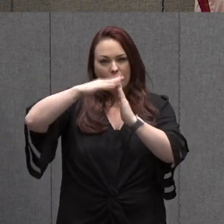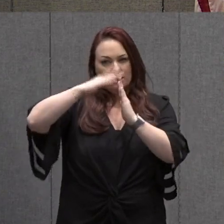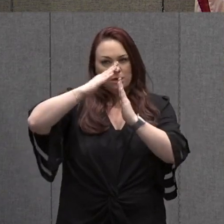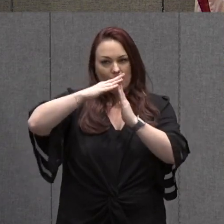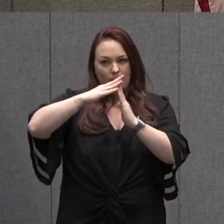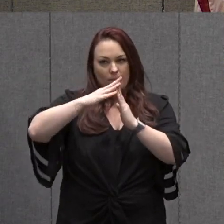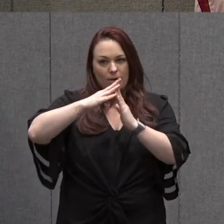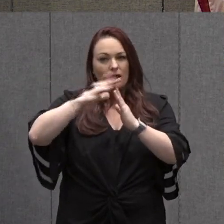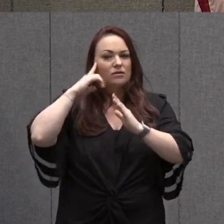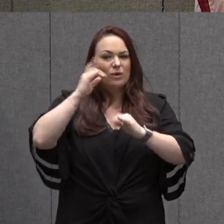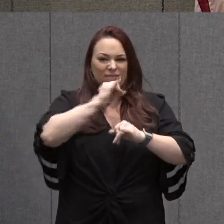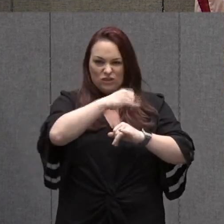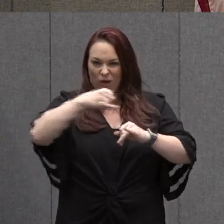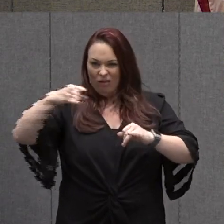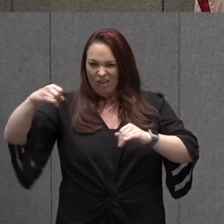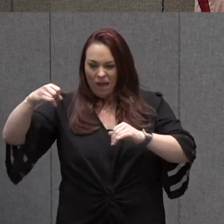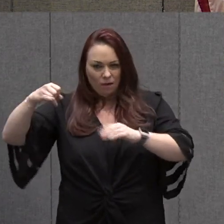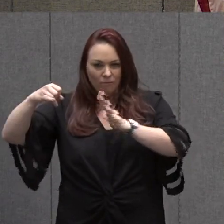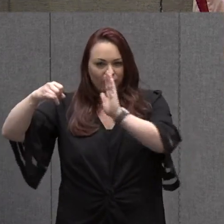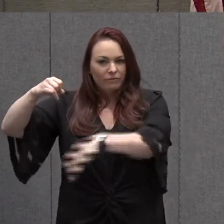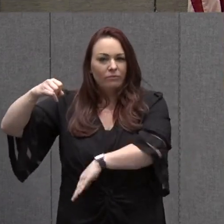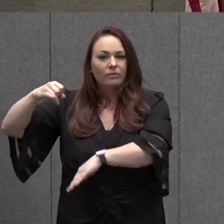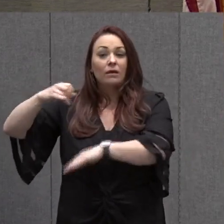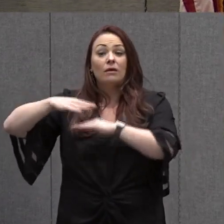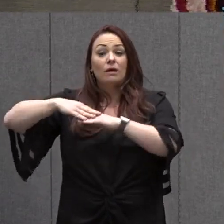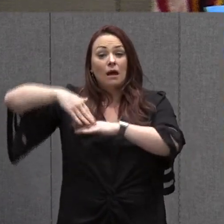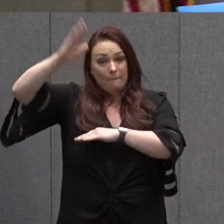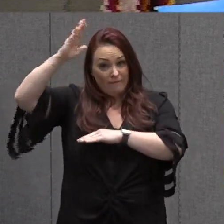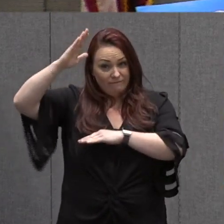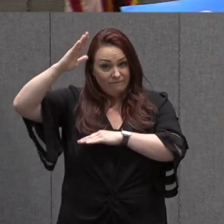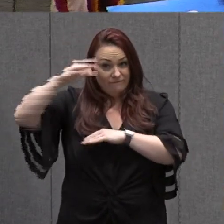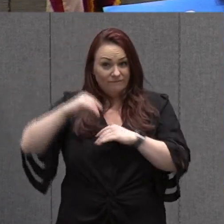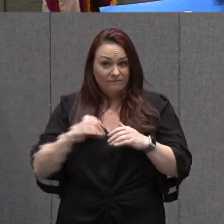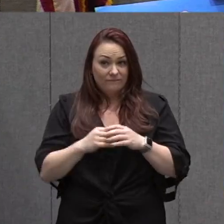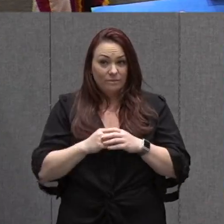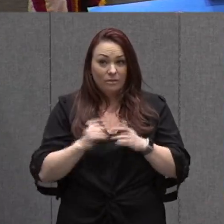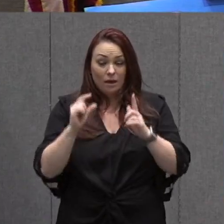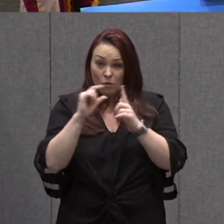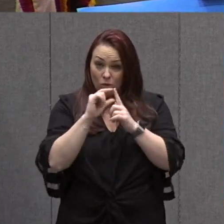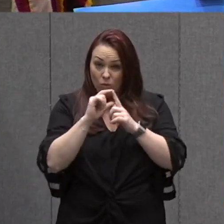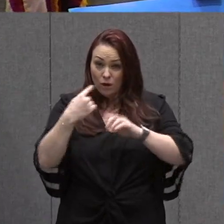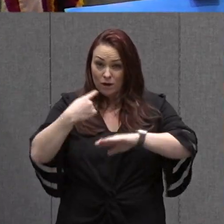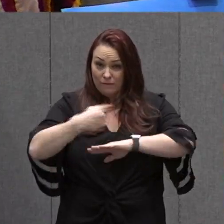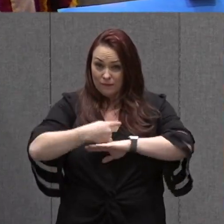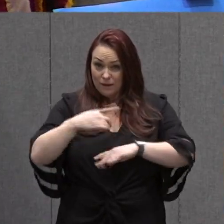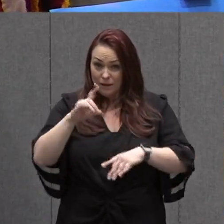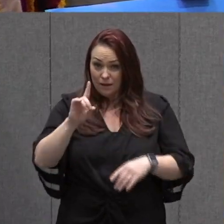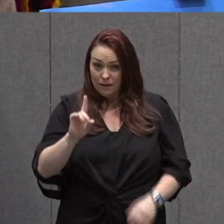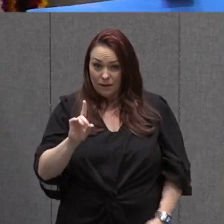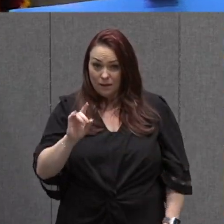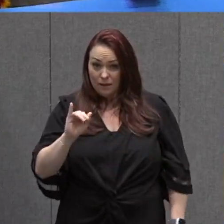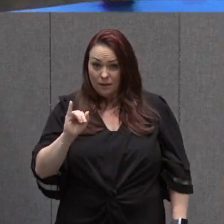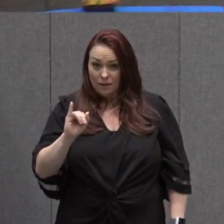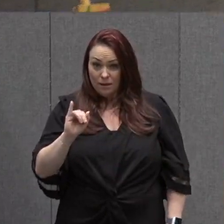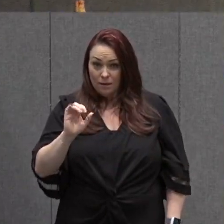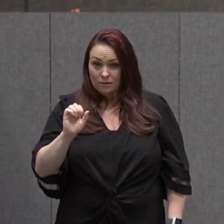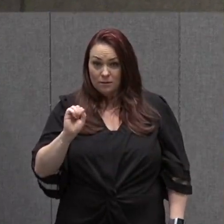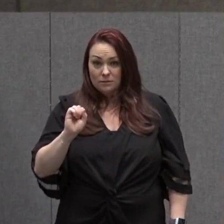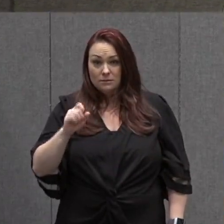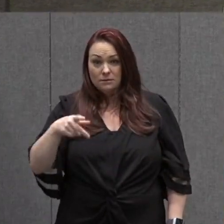the squiggly line. Now, our word of the day, disperse, is in